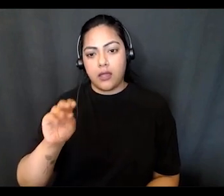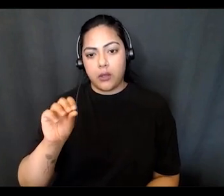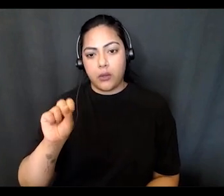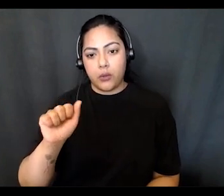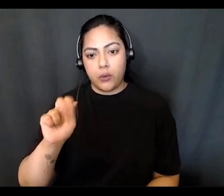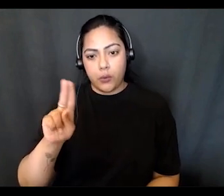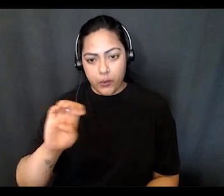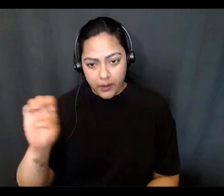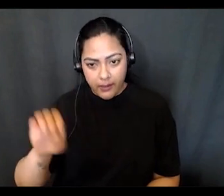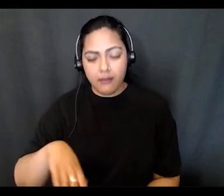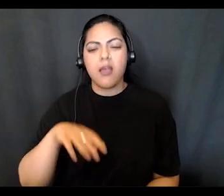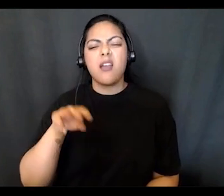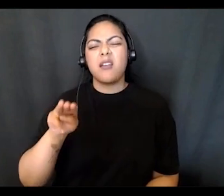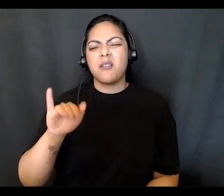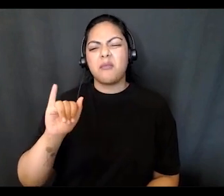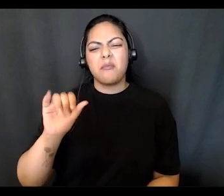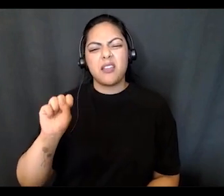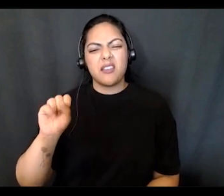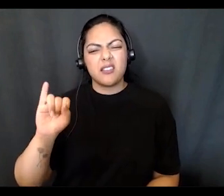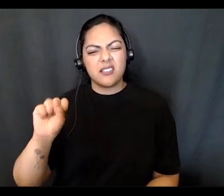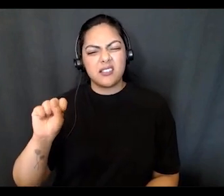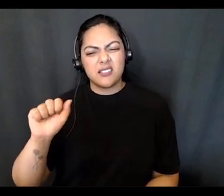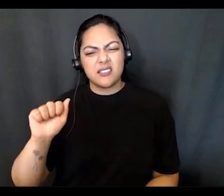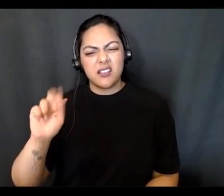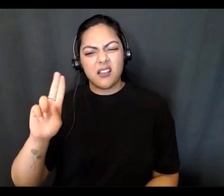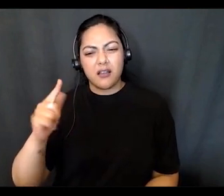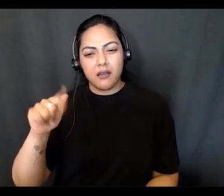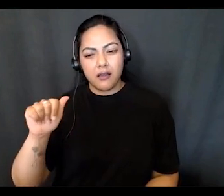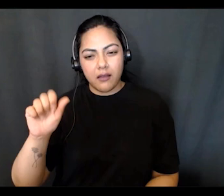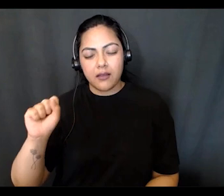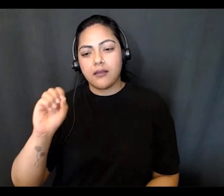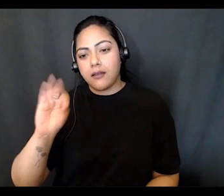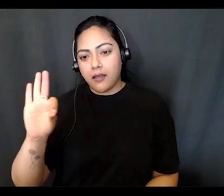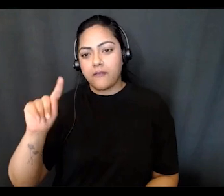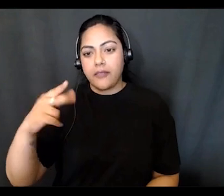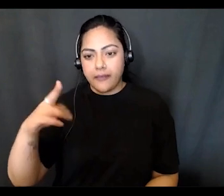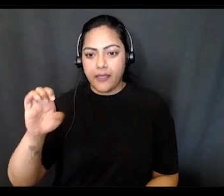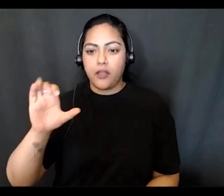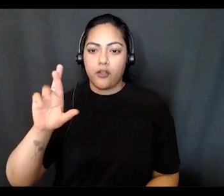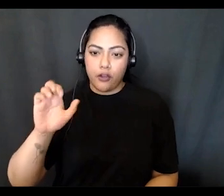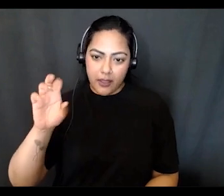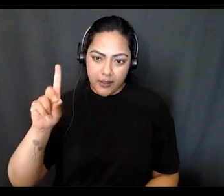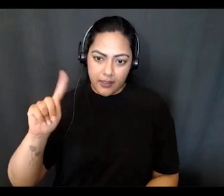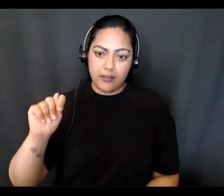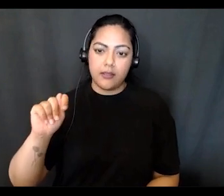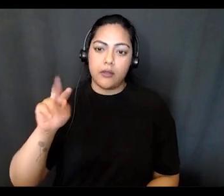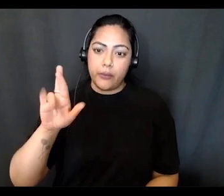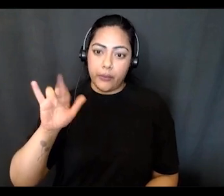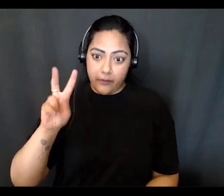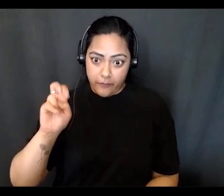Cree, Oji-Cree, Gananage, and Dakota,